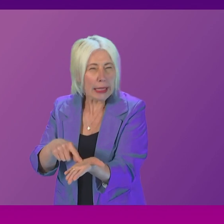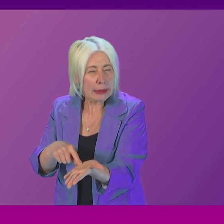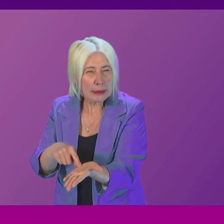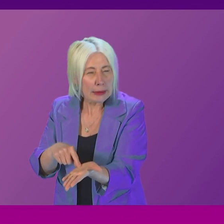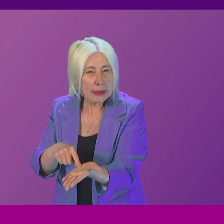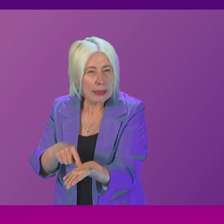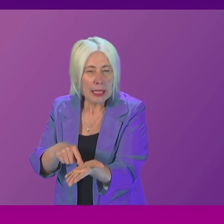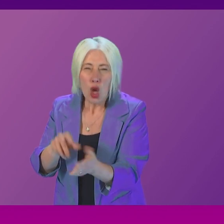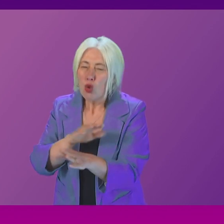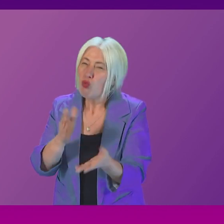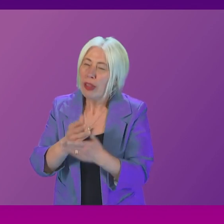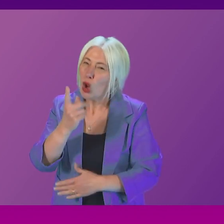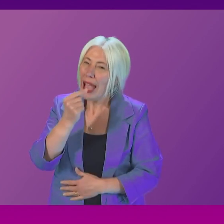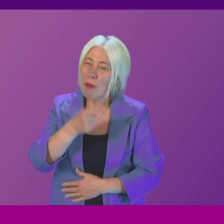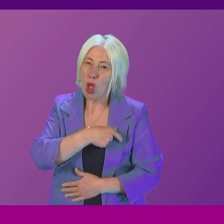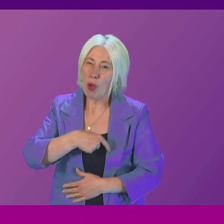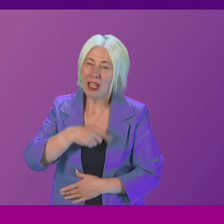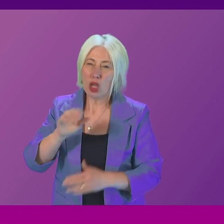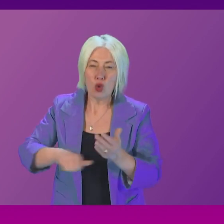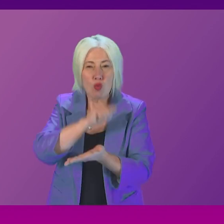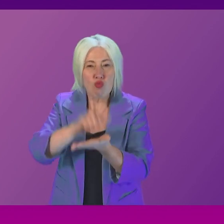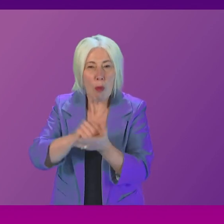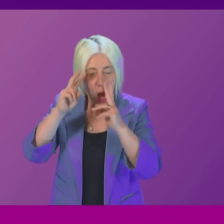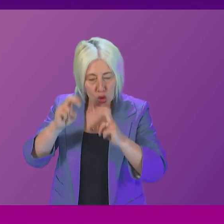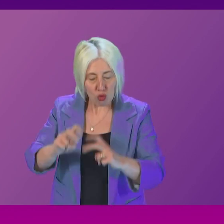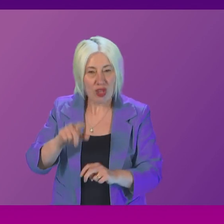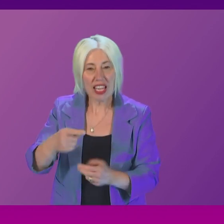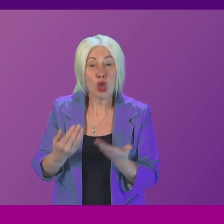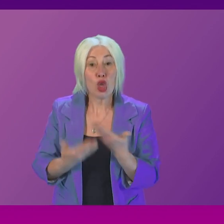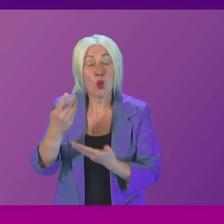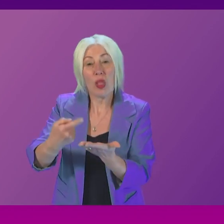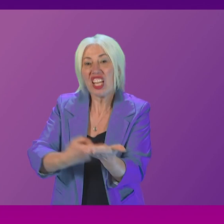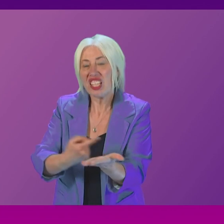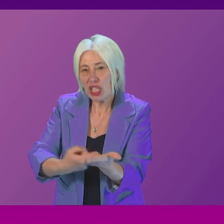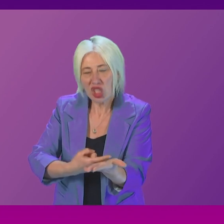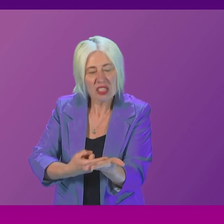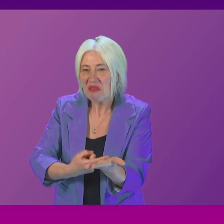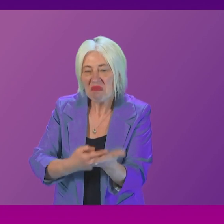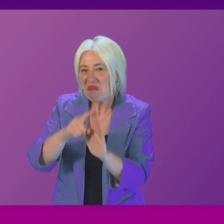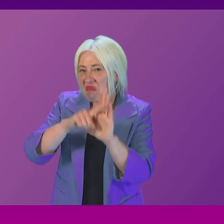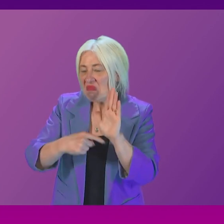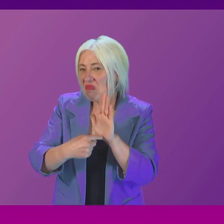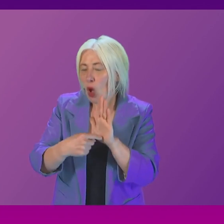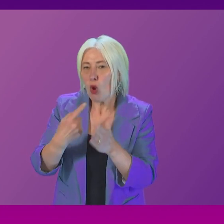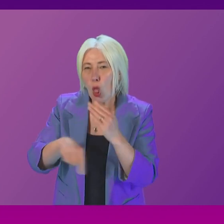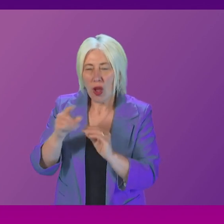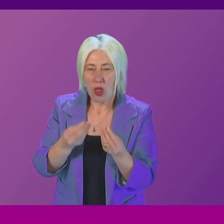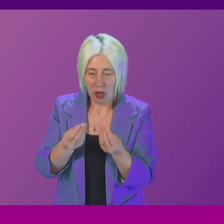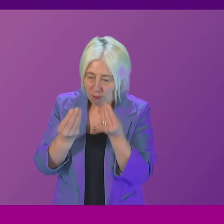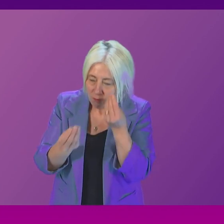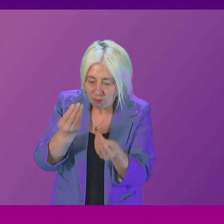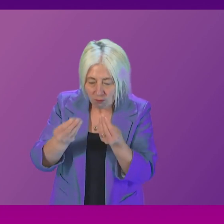isn't enabling committees to provide proper scrutiny to legislation, that we are unable to really consider the substance of proposals